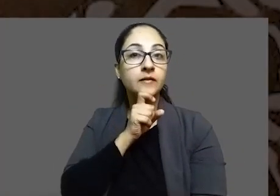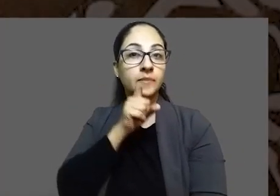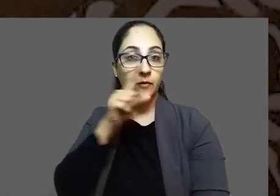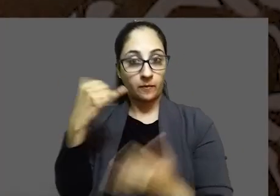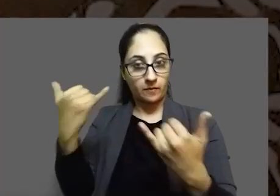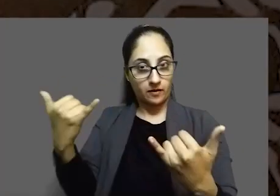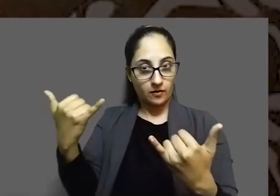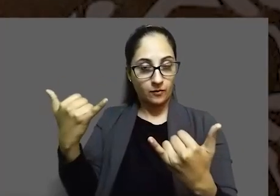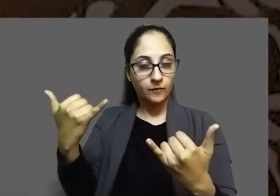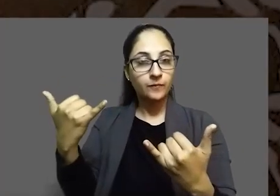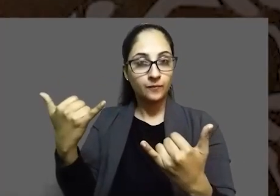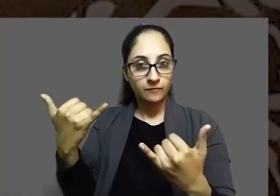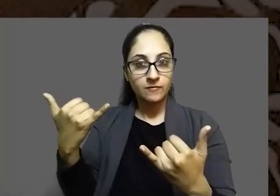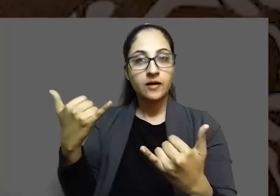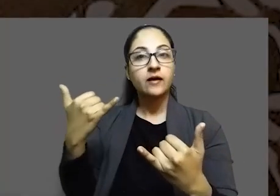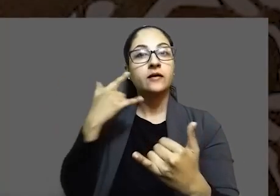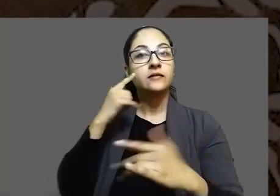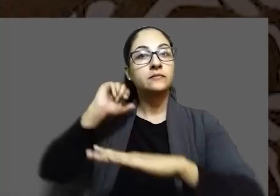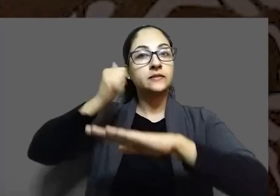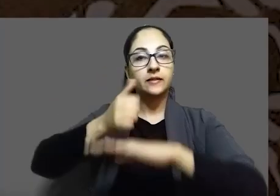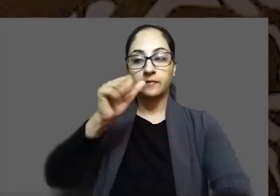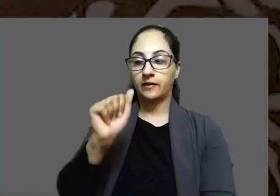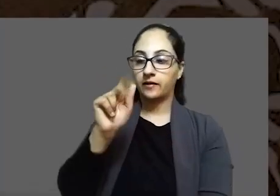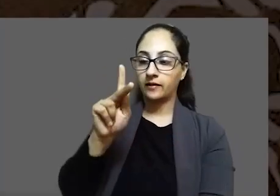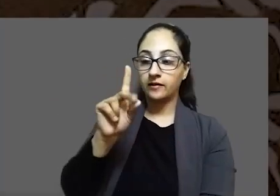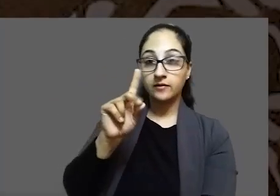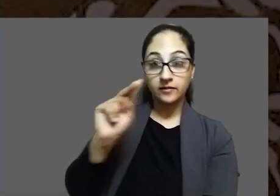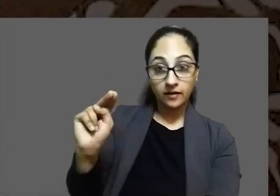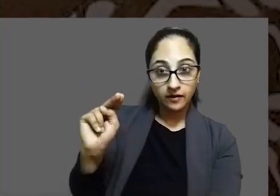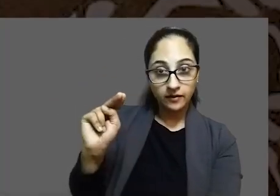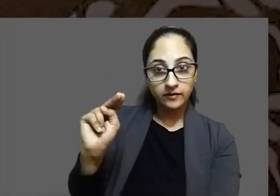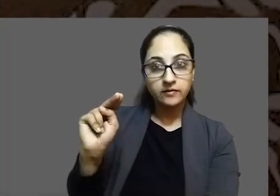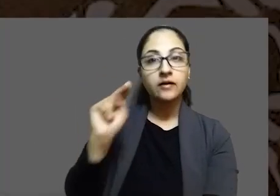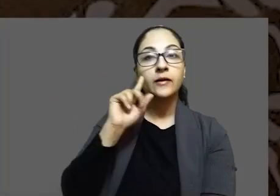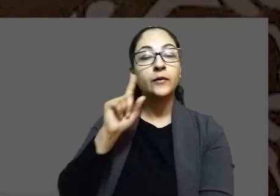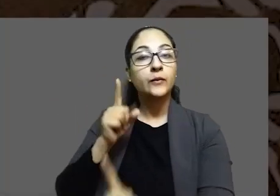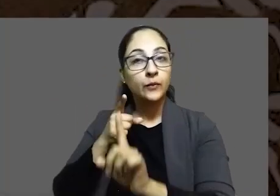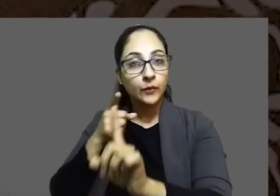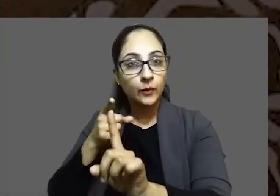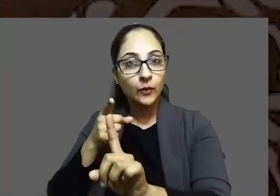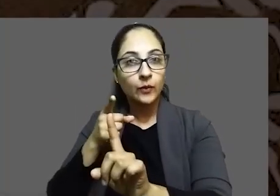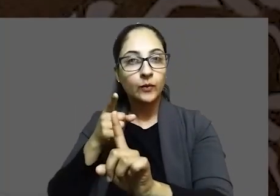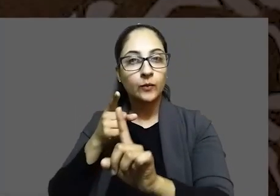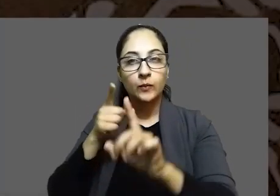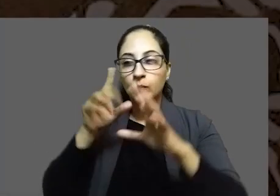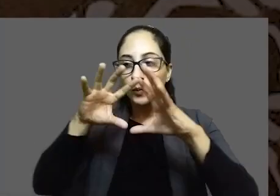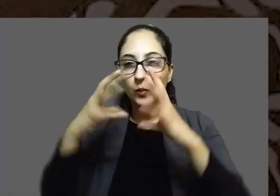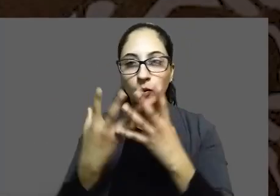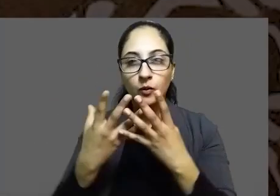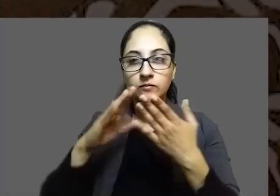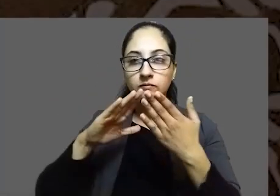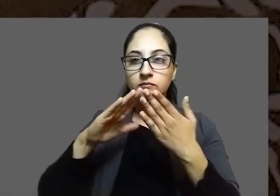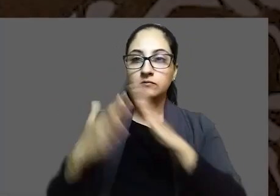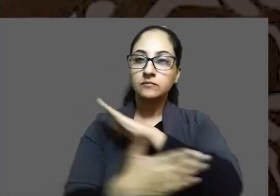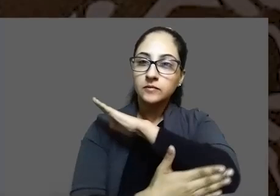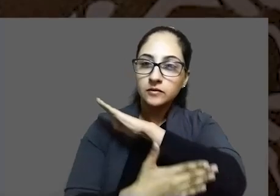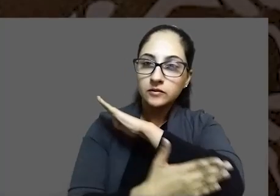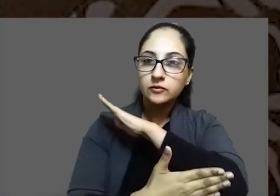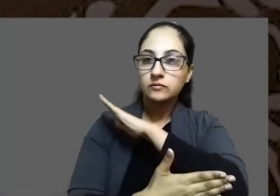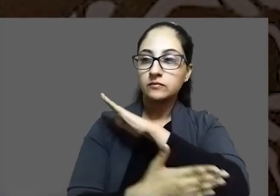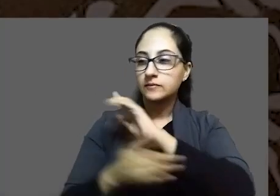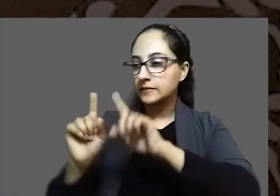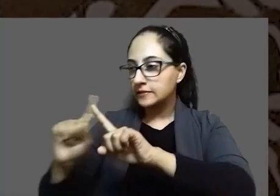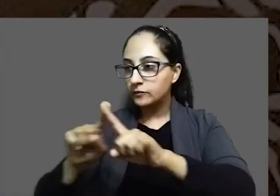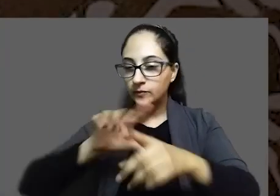in the AKDN ethical framework as a contemporary endeavor of the Ismaili Imamat to realize the social conscience